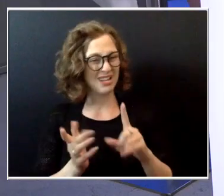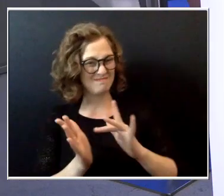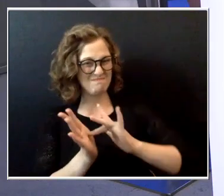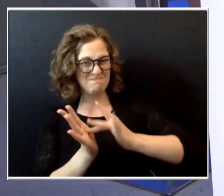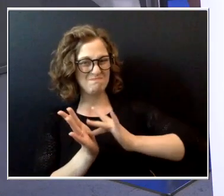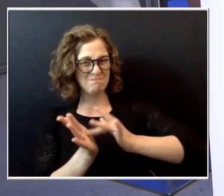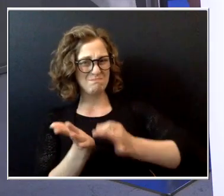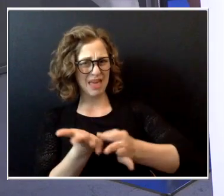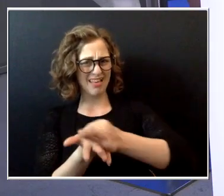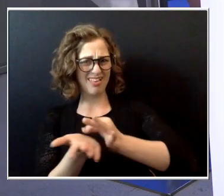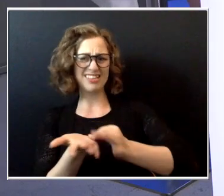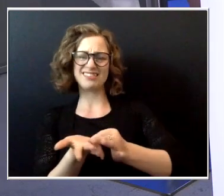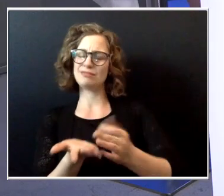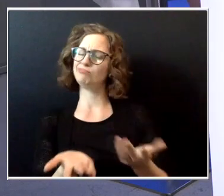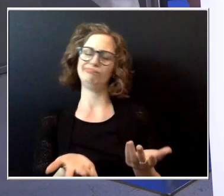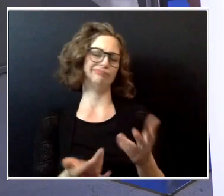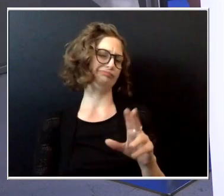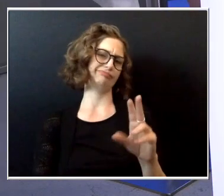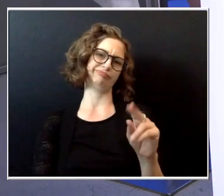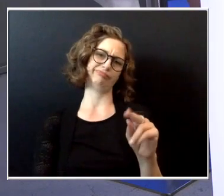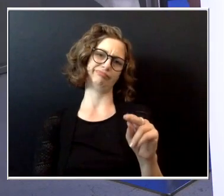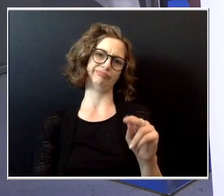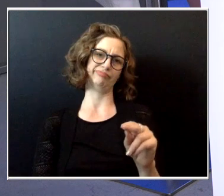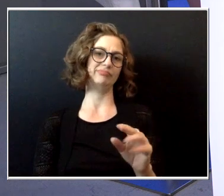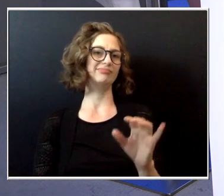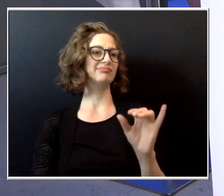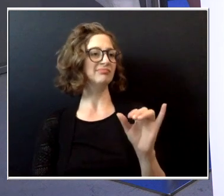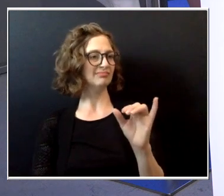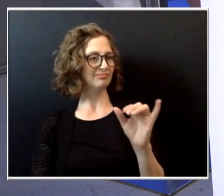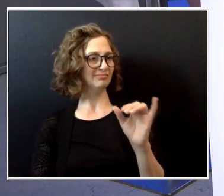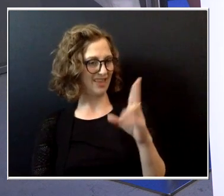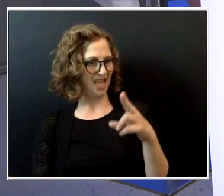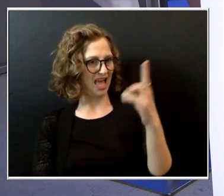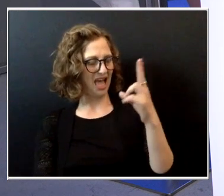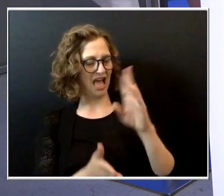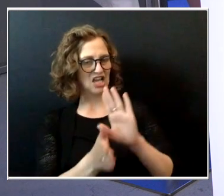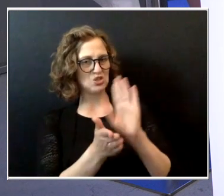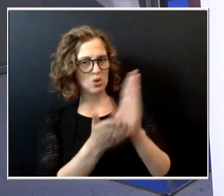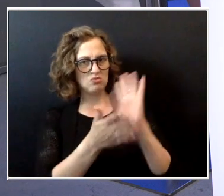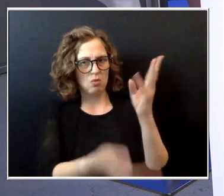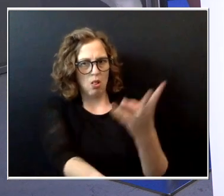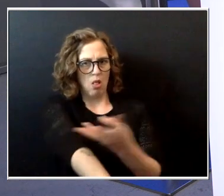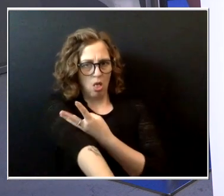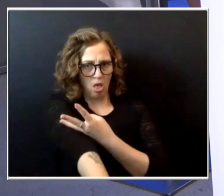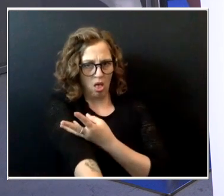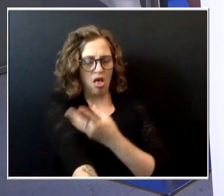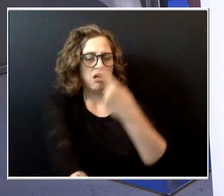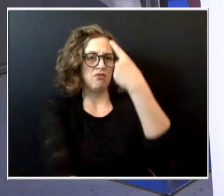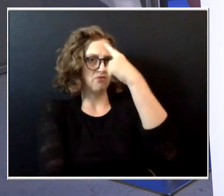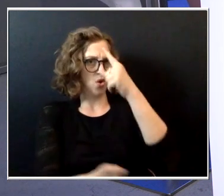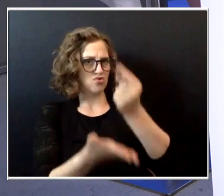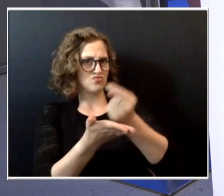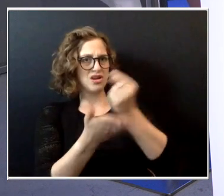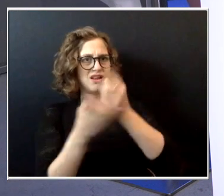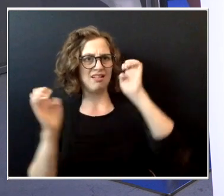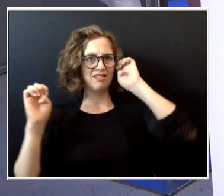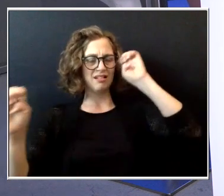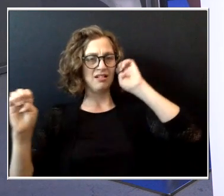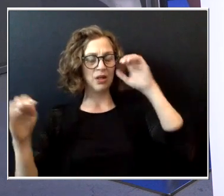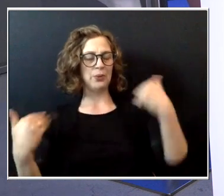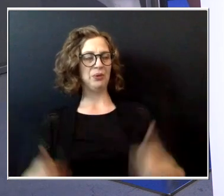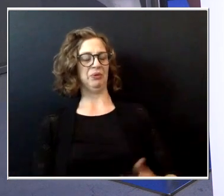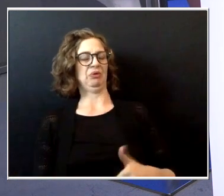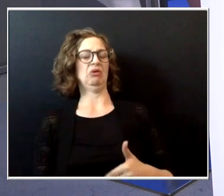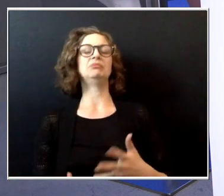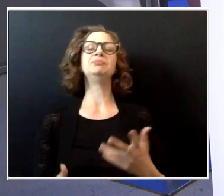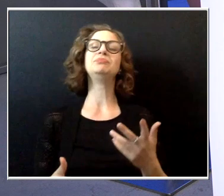high form of something from IV just to treat that ringing in your ears. Okay. Let's talk about something that may be more effective than high doses of